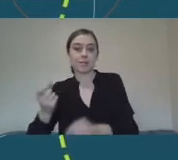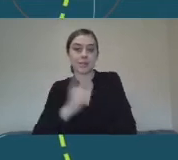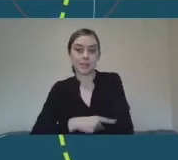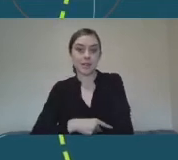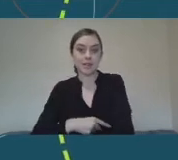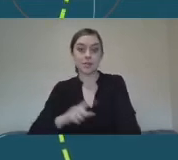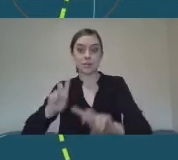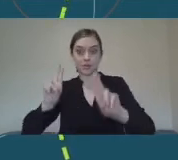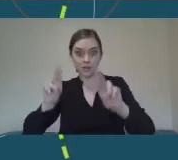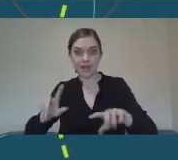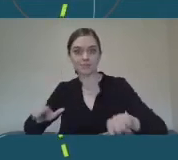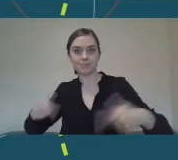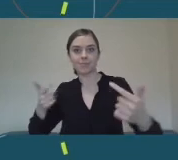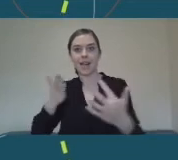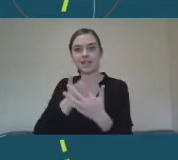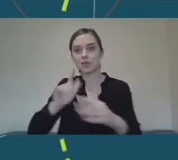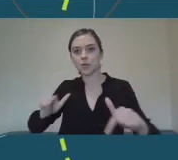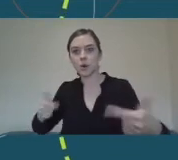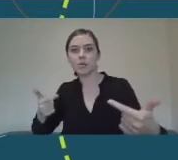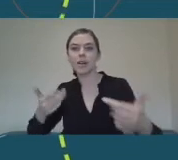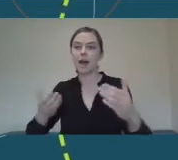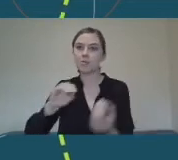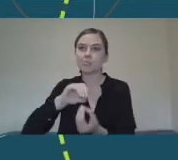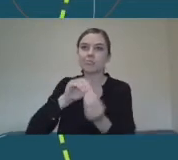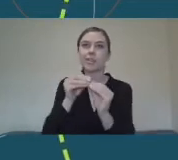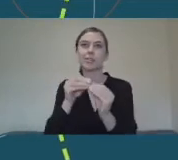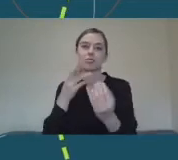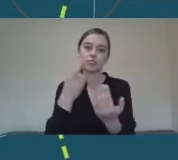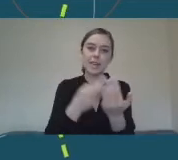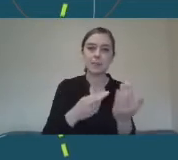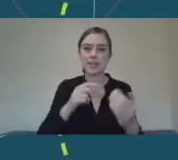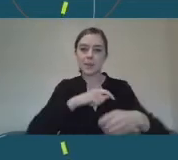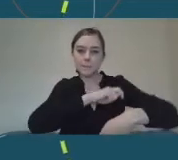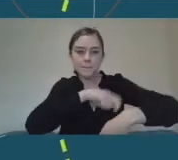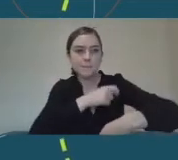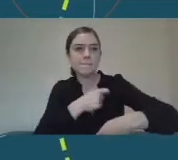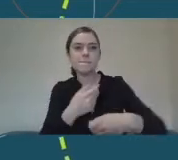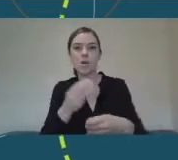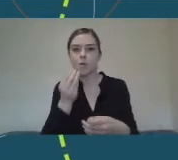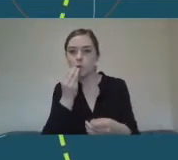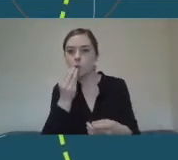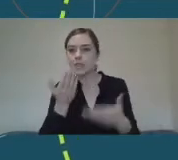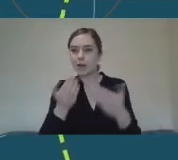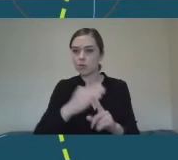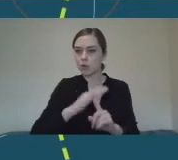remotely how to develop recipes and foods that will improve their health.